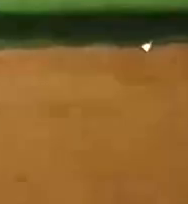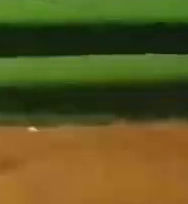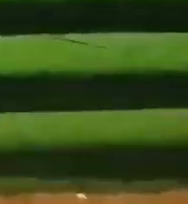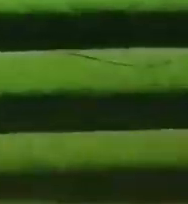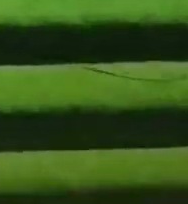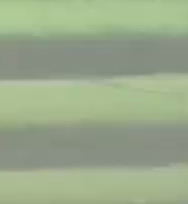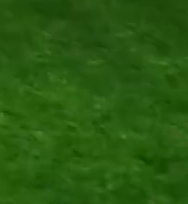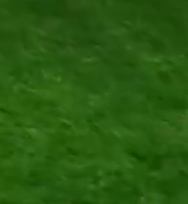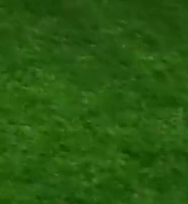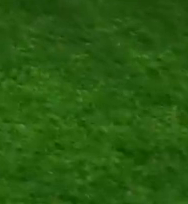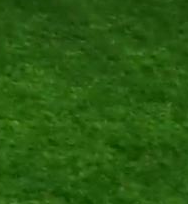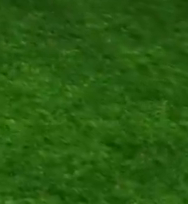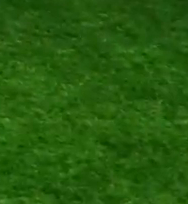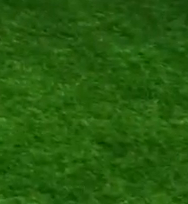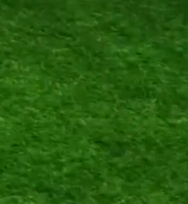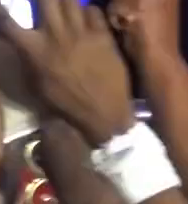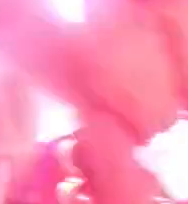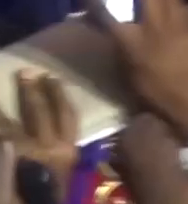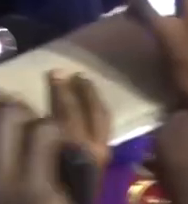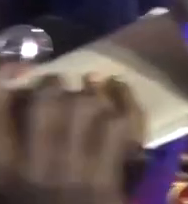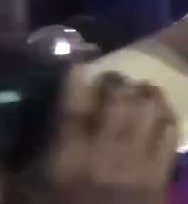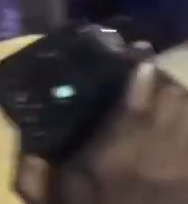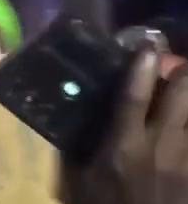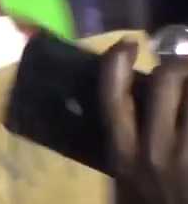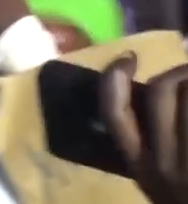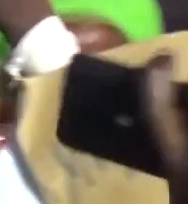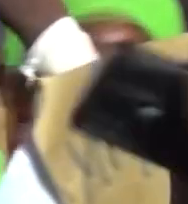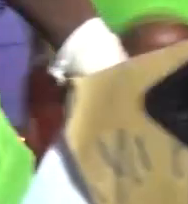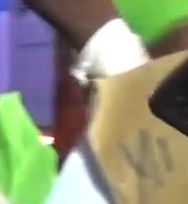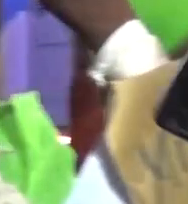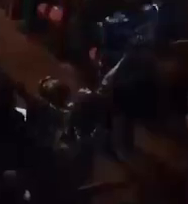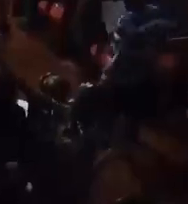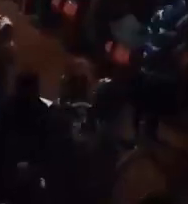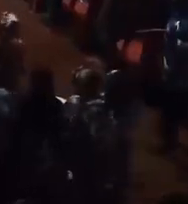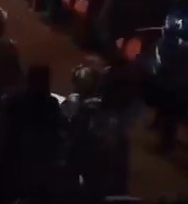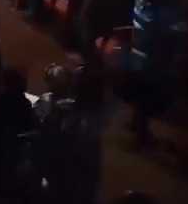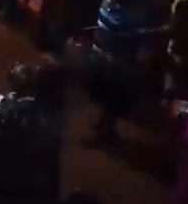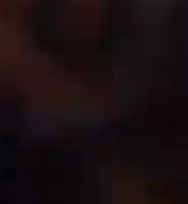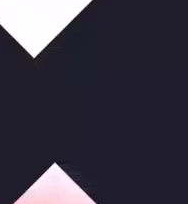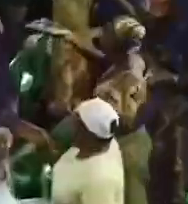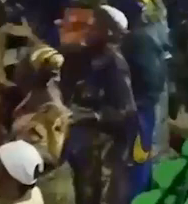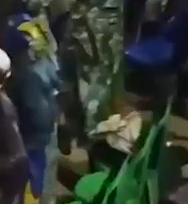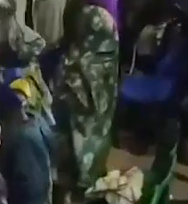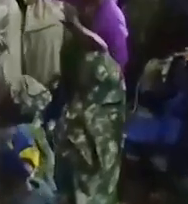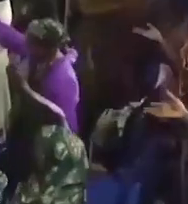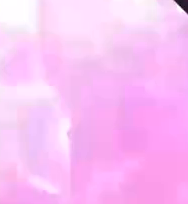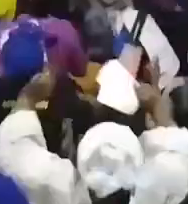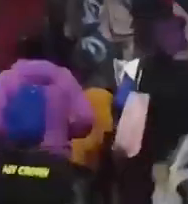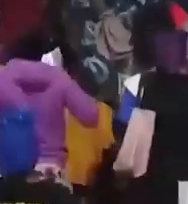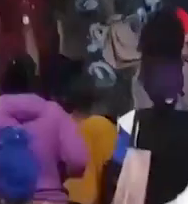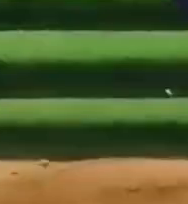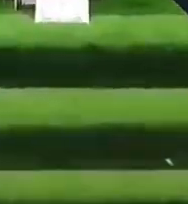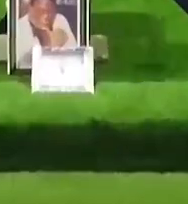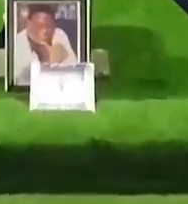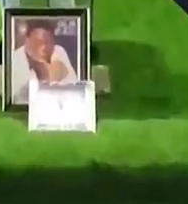bọ̀ ìsẹ́mínẹsẹ́ pọ̀sù dr sẹ́mọ̀ mustapha jp babasebioba lọ́lùgbàlejò àgbà ìwọ náà bá wà pẹ̀lú ìgbàgbọ́ ọ̀pọ̀ inú ìgbà ti fàmì